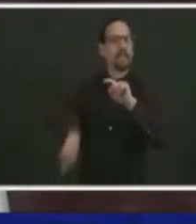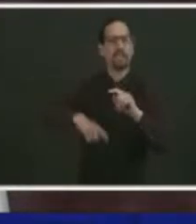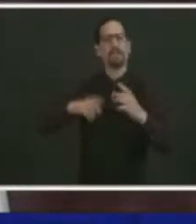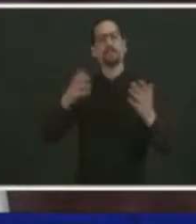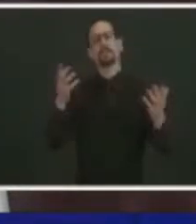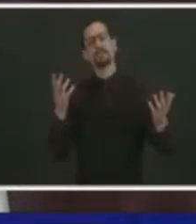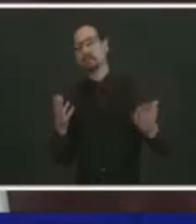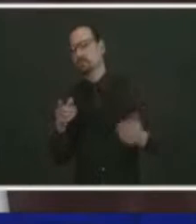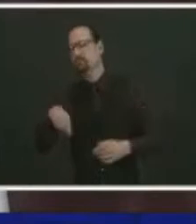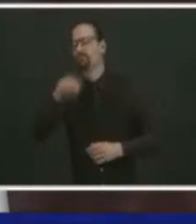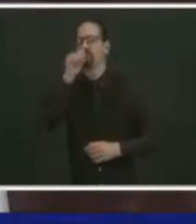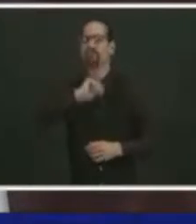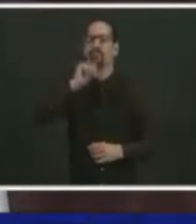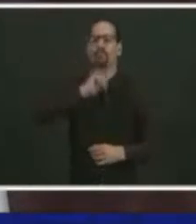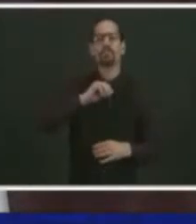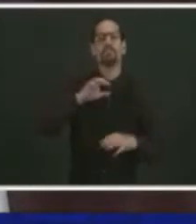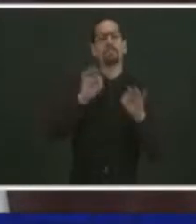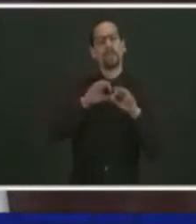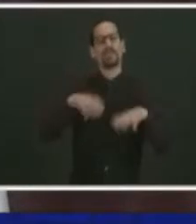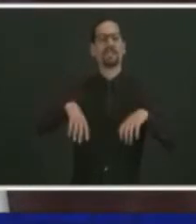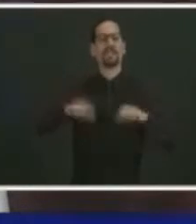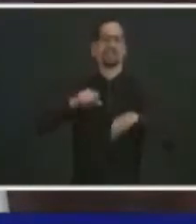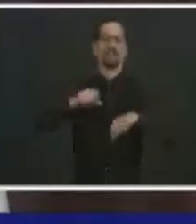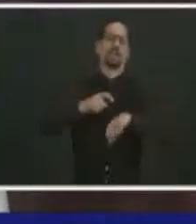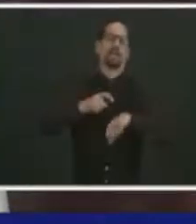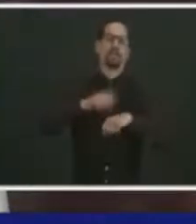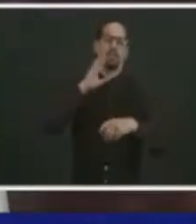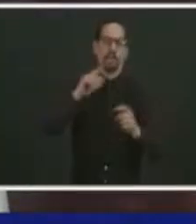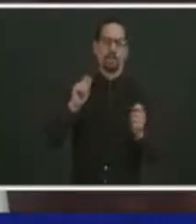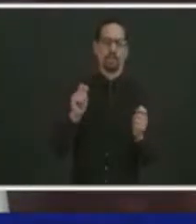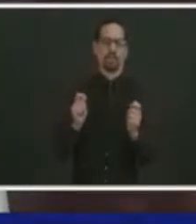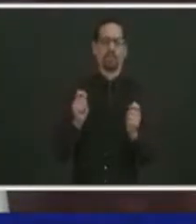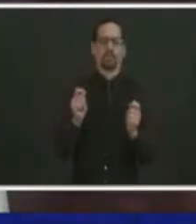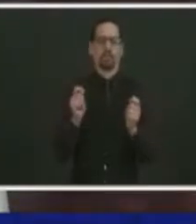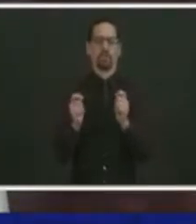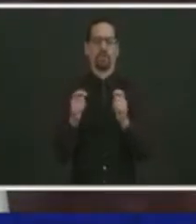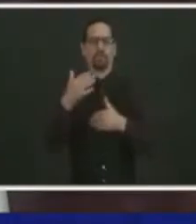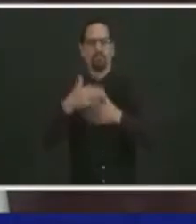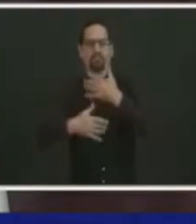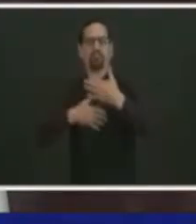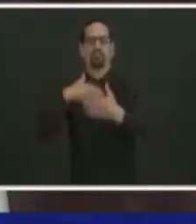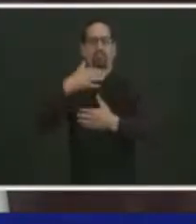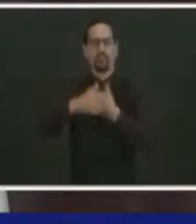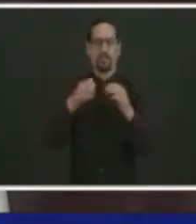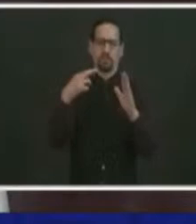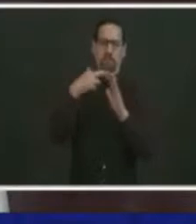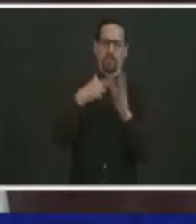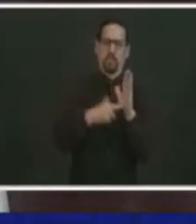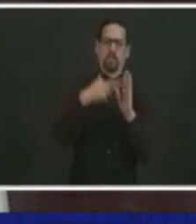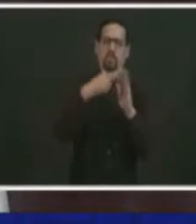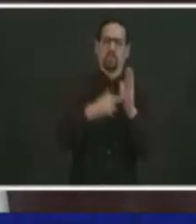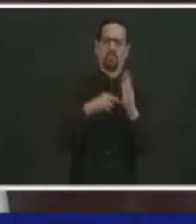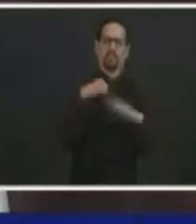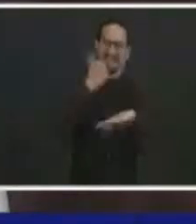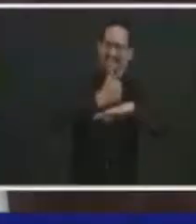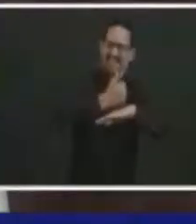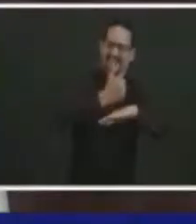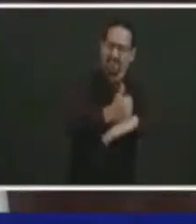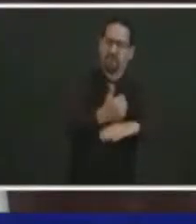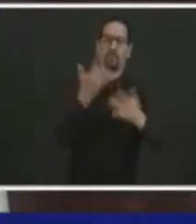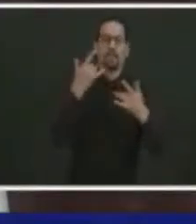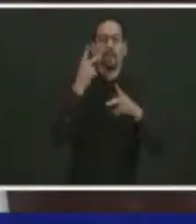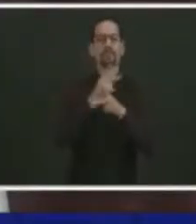together. It's going to take a while before we figure this out. And all of these rules are designed to just keep us safe and healthy,